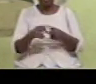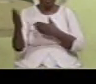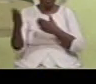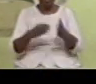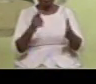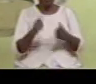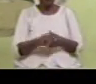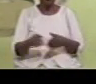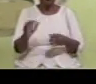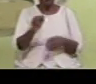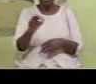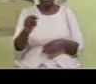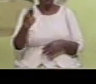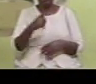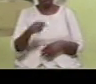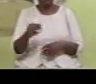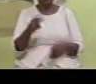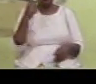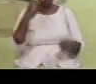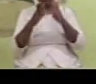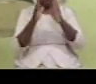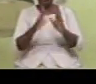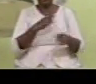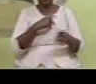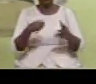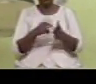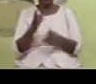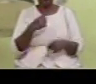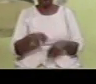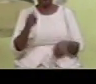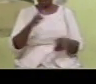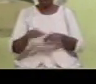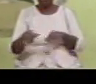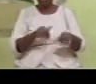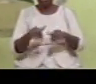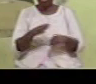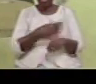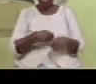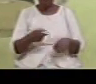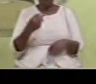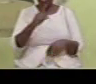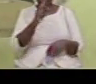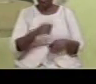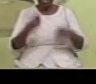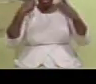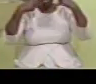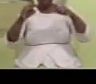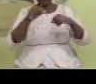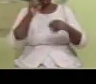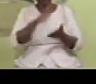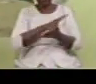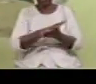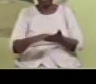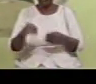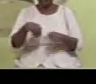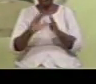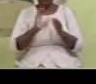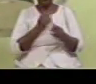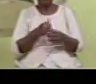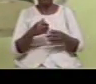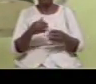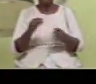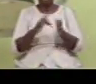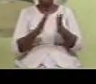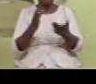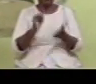indeed infected, he was to be pronounced unclean. In our text, Leviticus